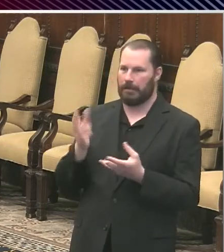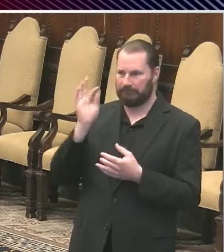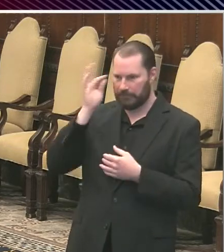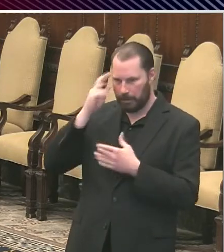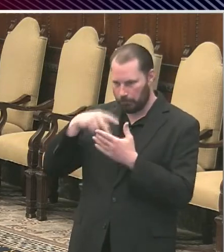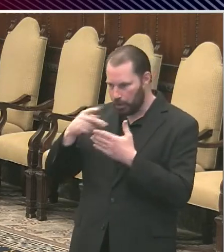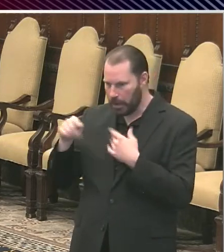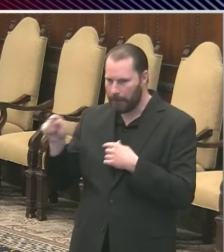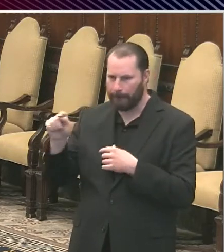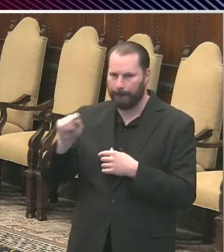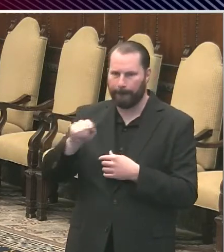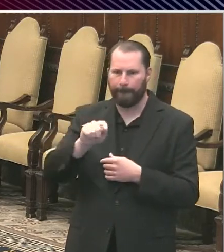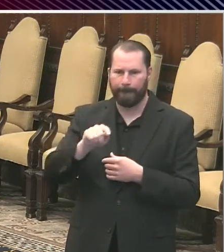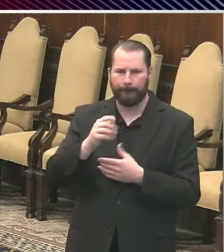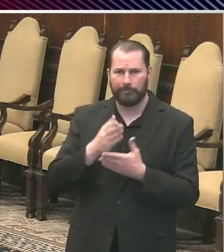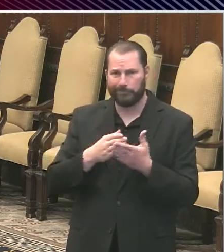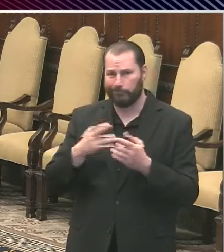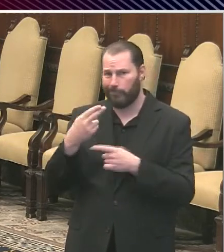by